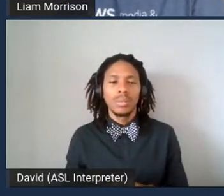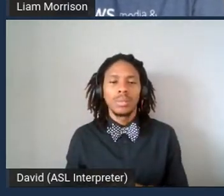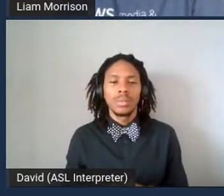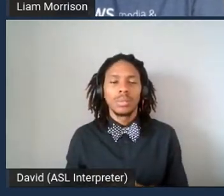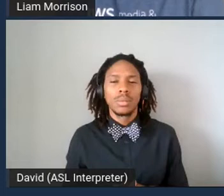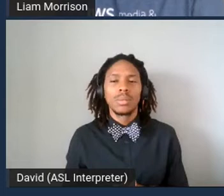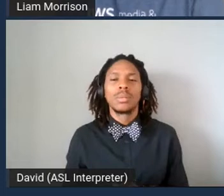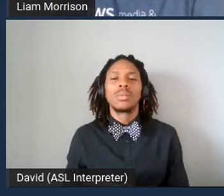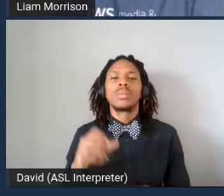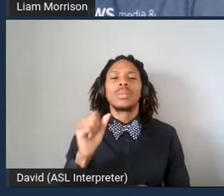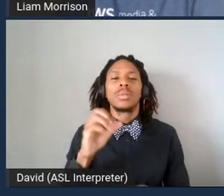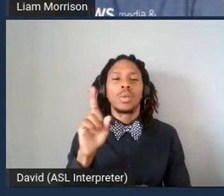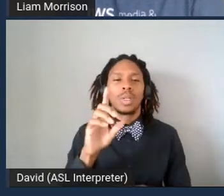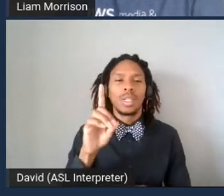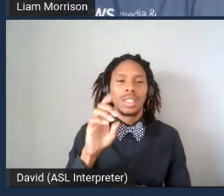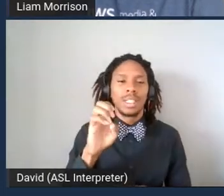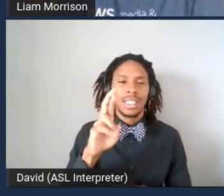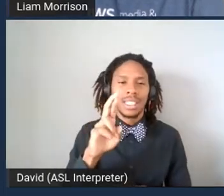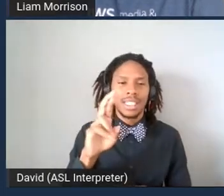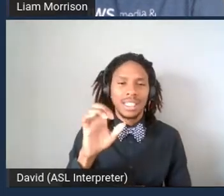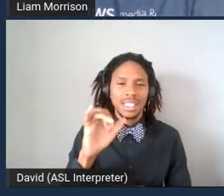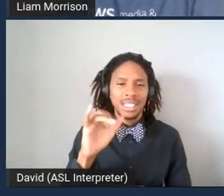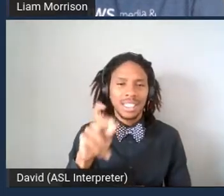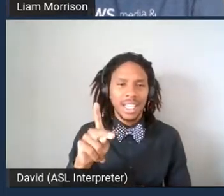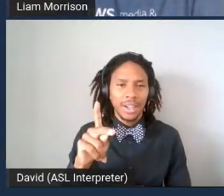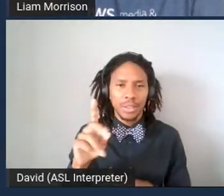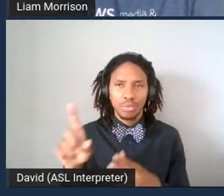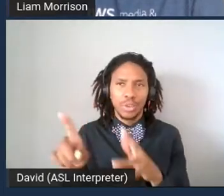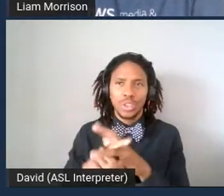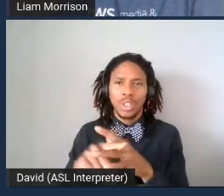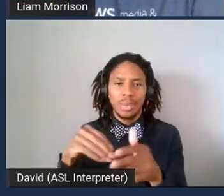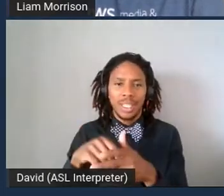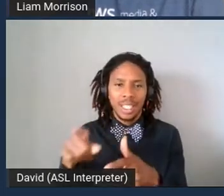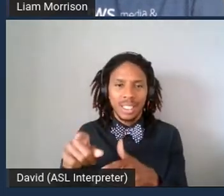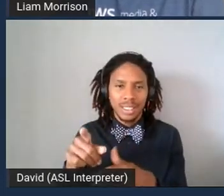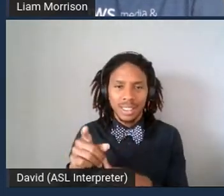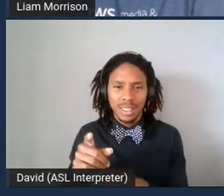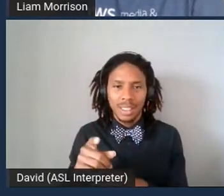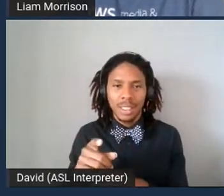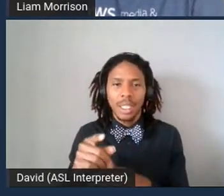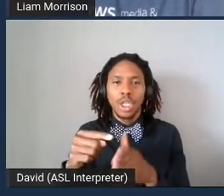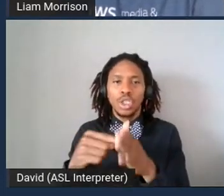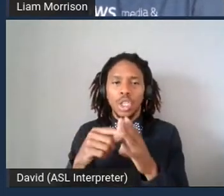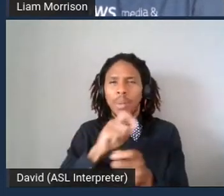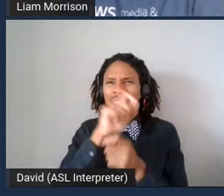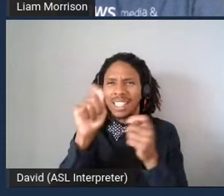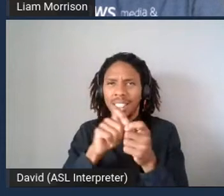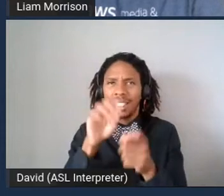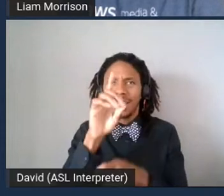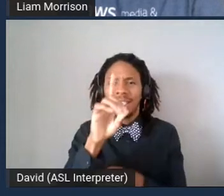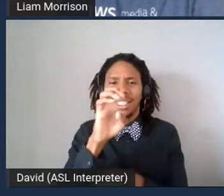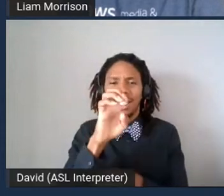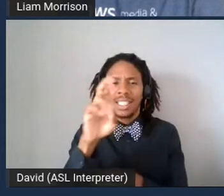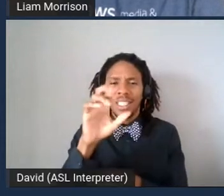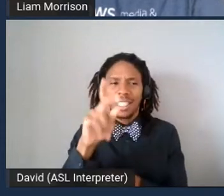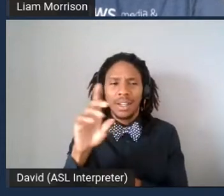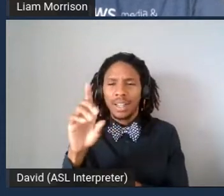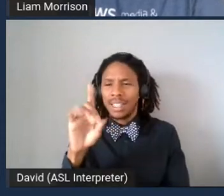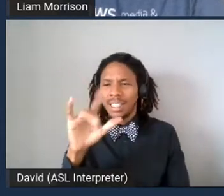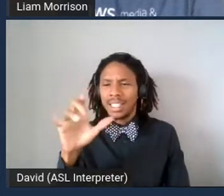So where Derek DeLint shows up in this piece of content. So you can say, show me exactly where Derek DeLint shows up in this piece of